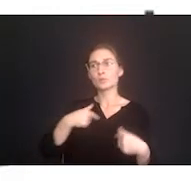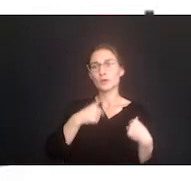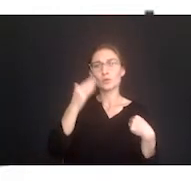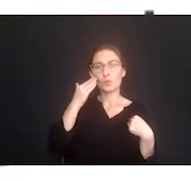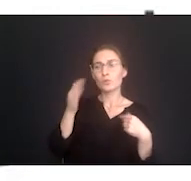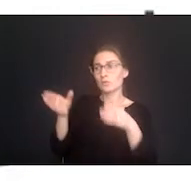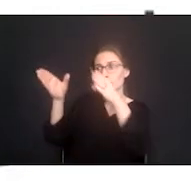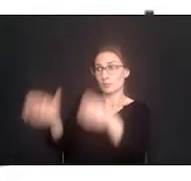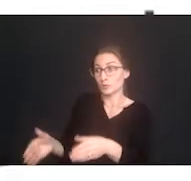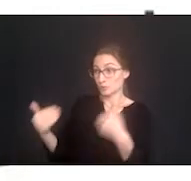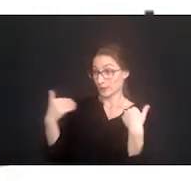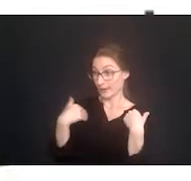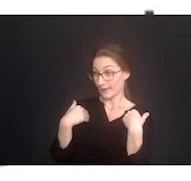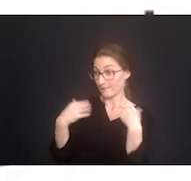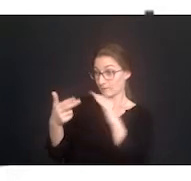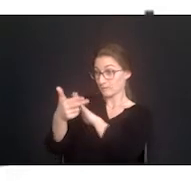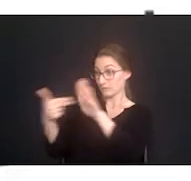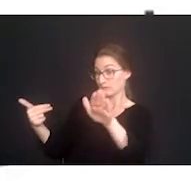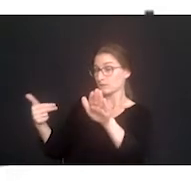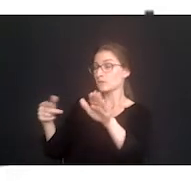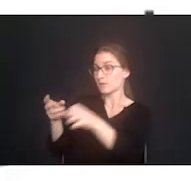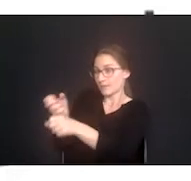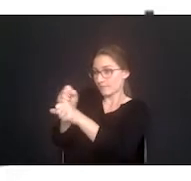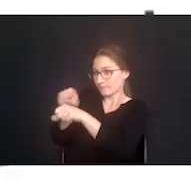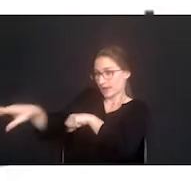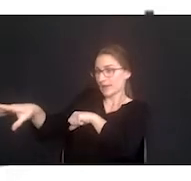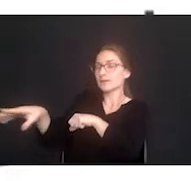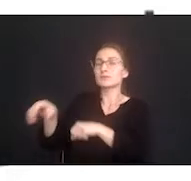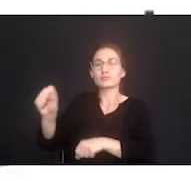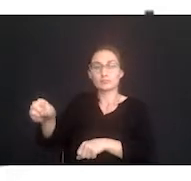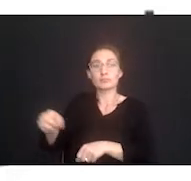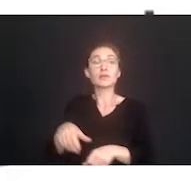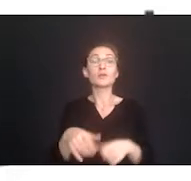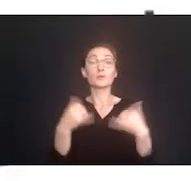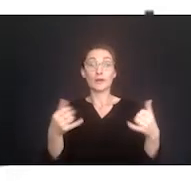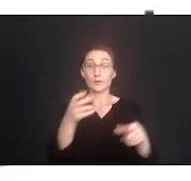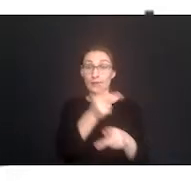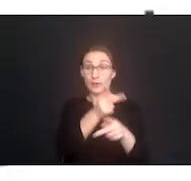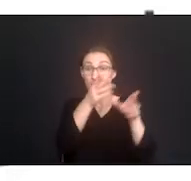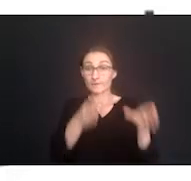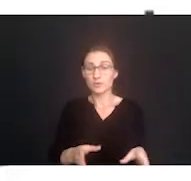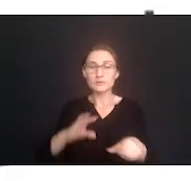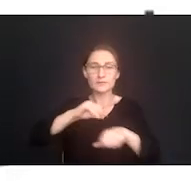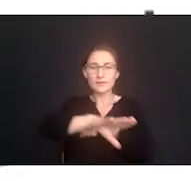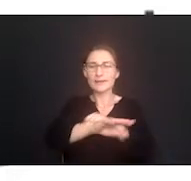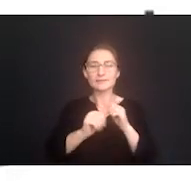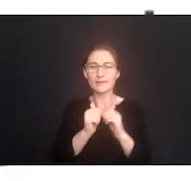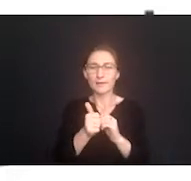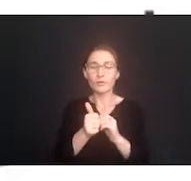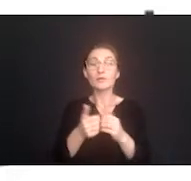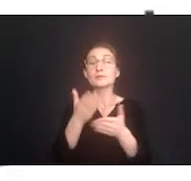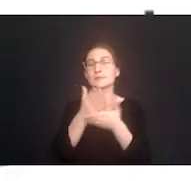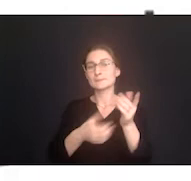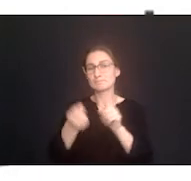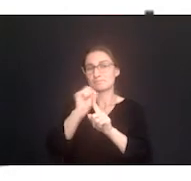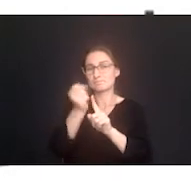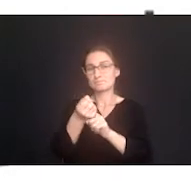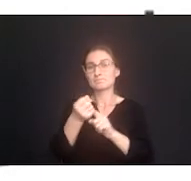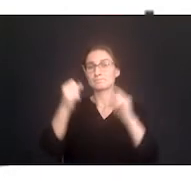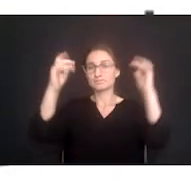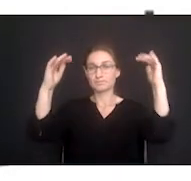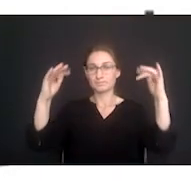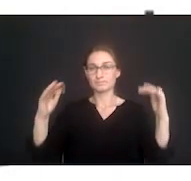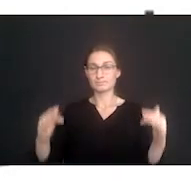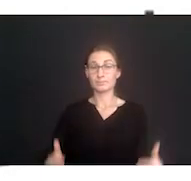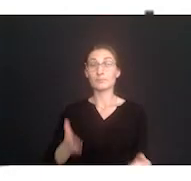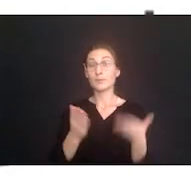the condition, how can it affect the people who are caring for this person with epilepsy? So we have some scenarios. Maybe one of these resonate